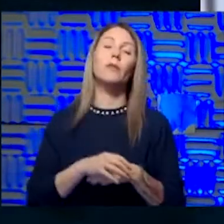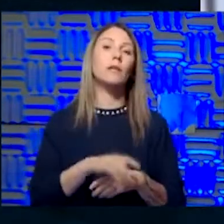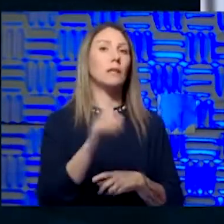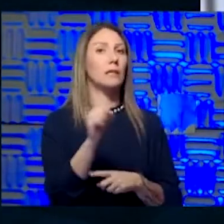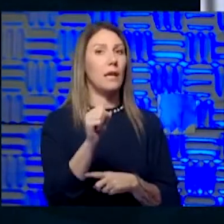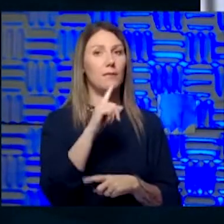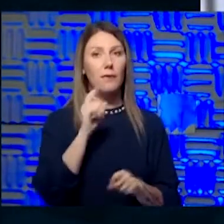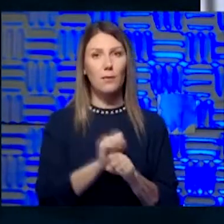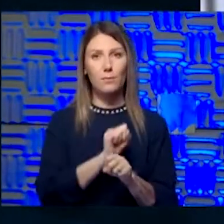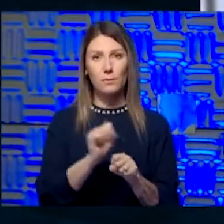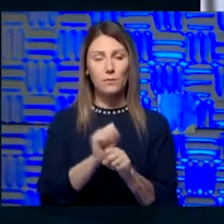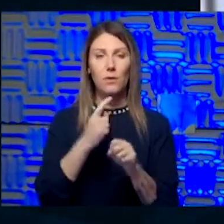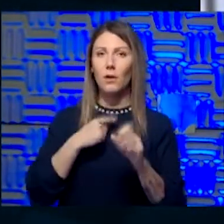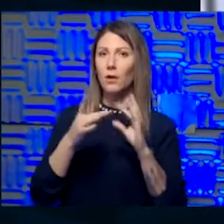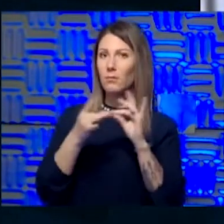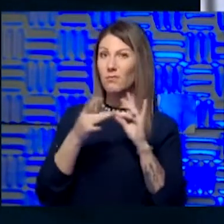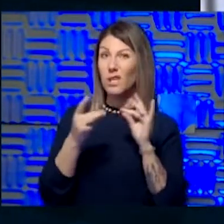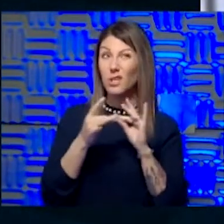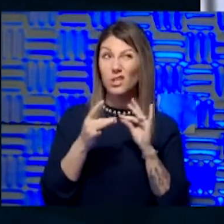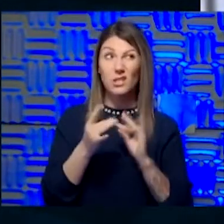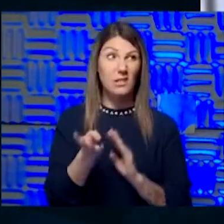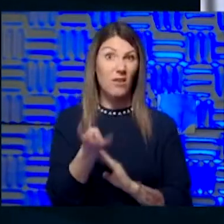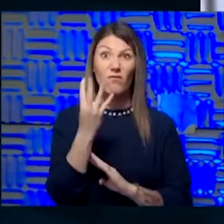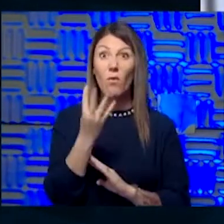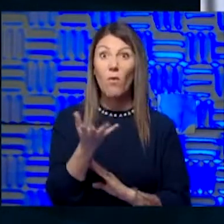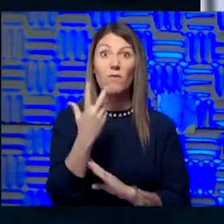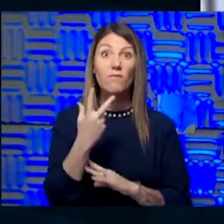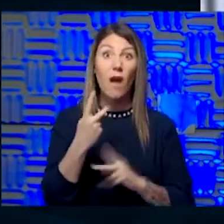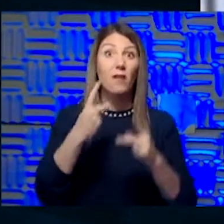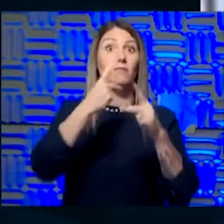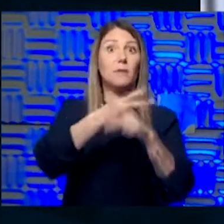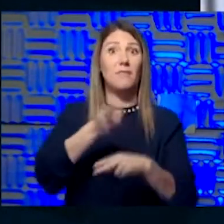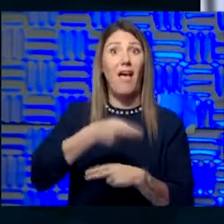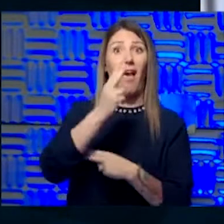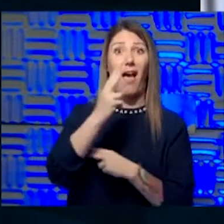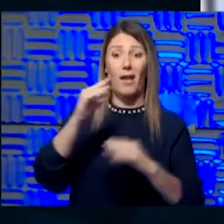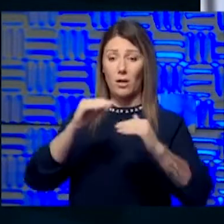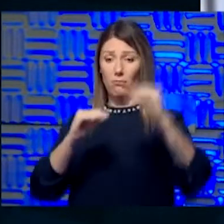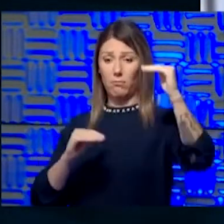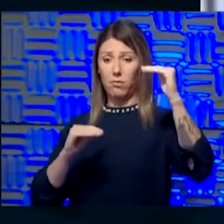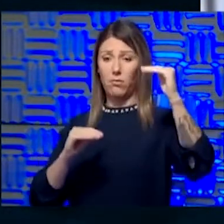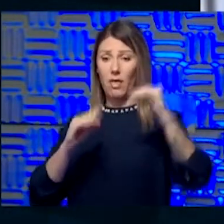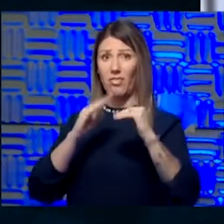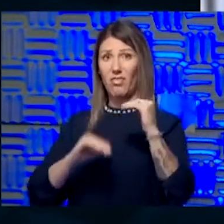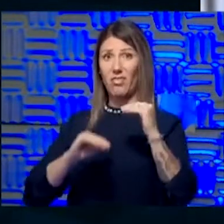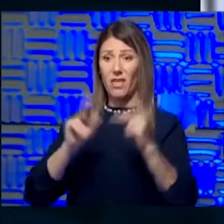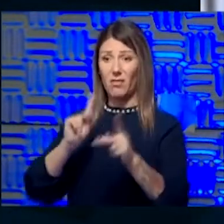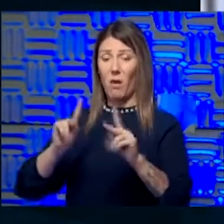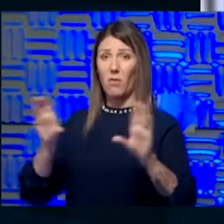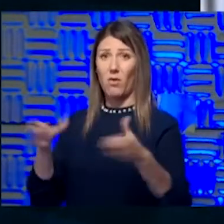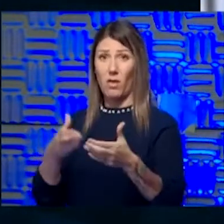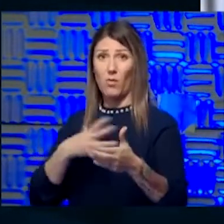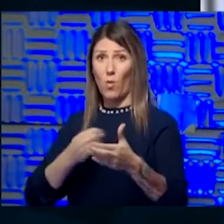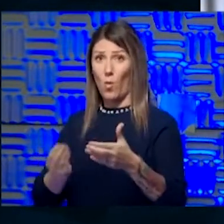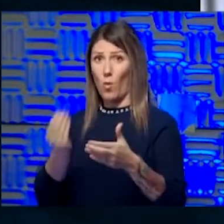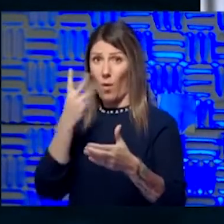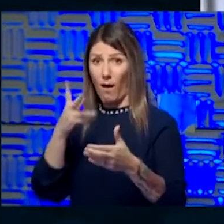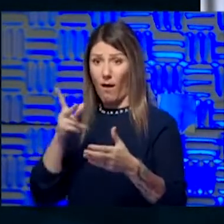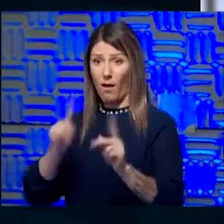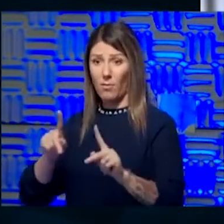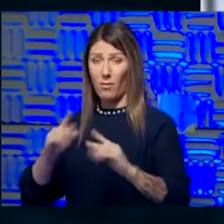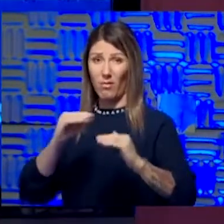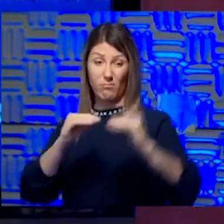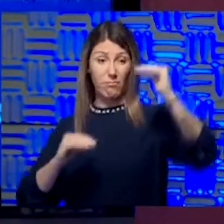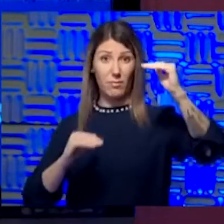as I mentioned, 4 to 5 times higher than the population identifies as white.